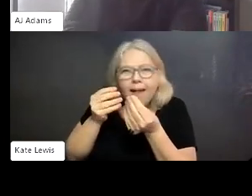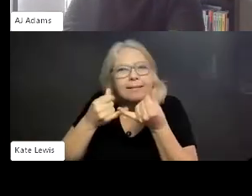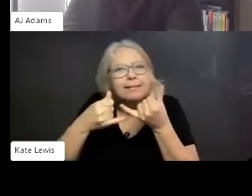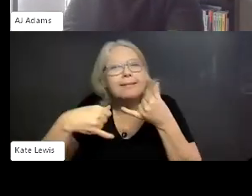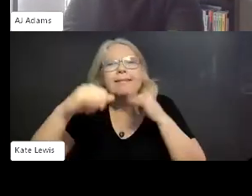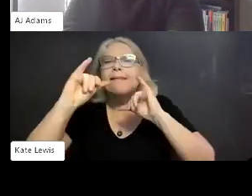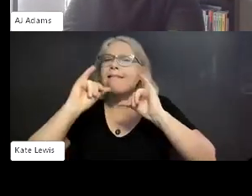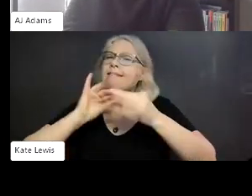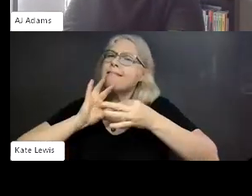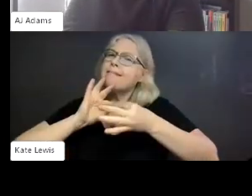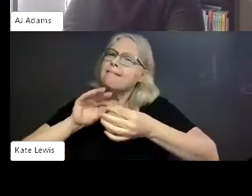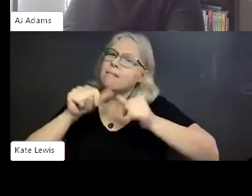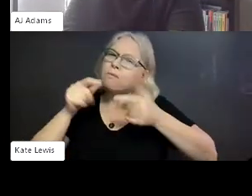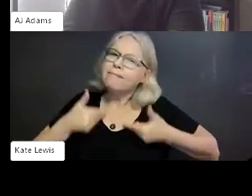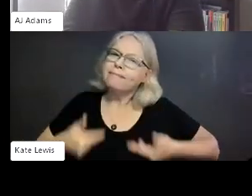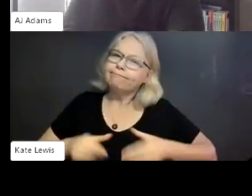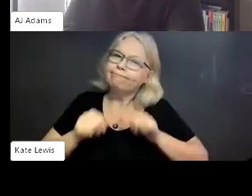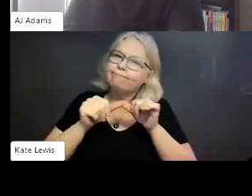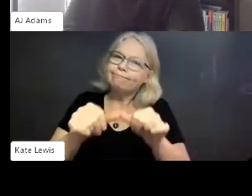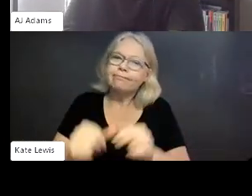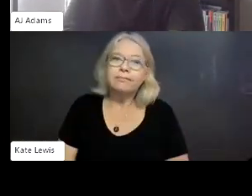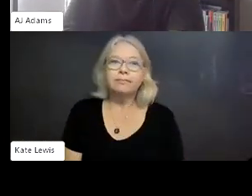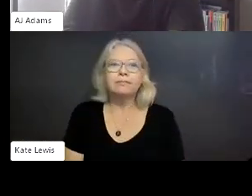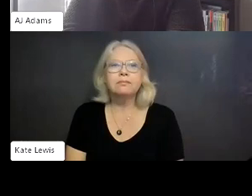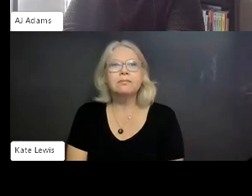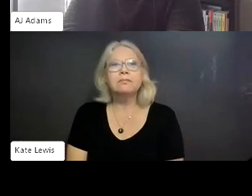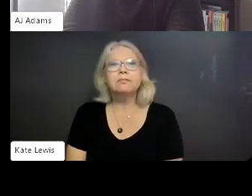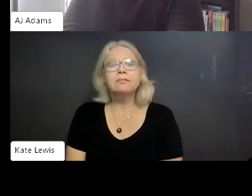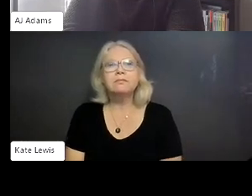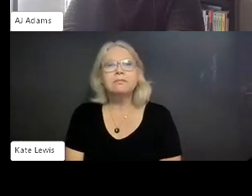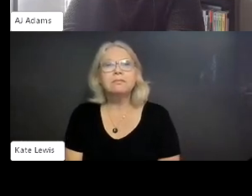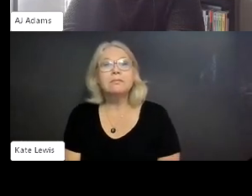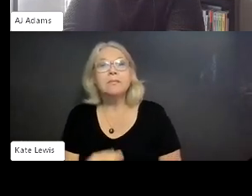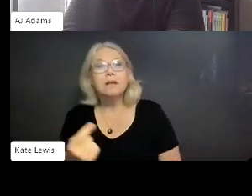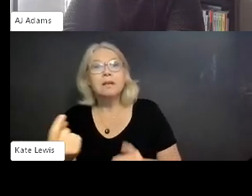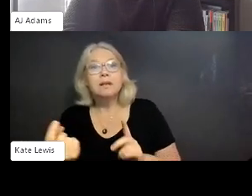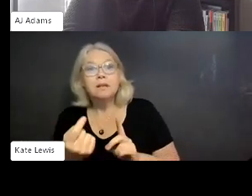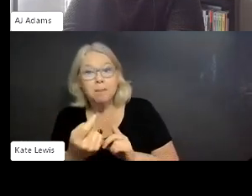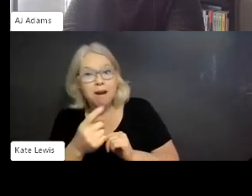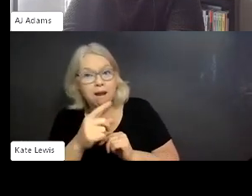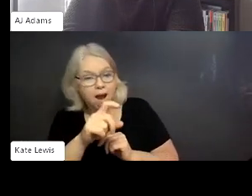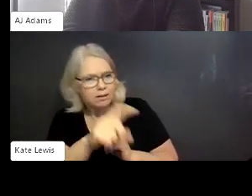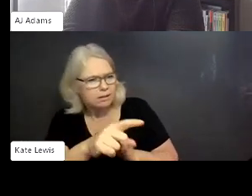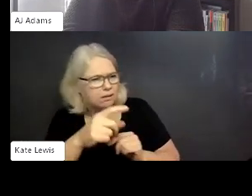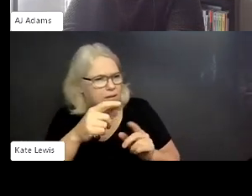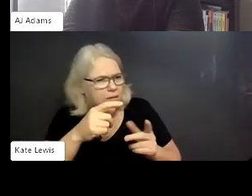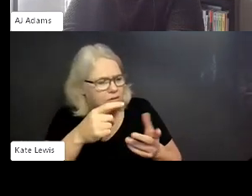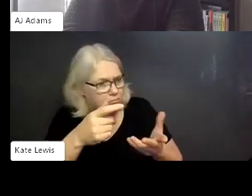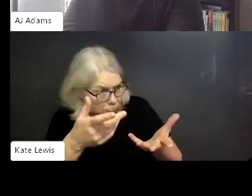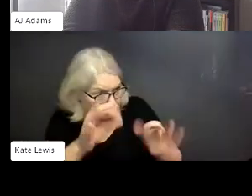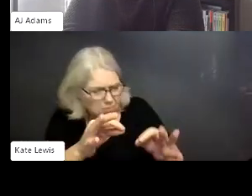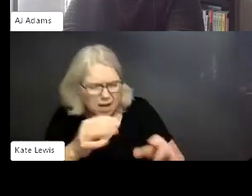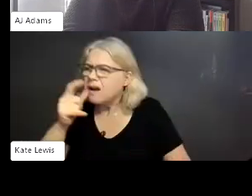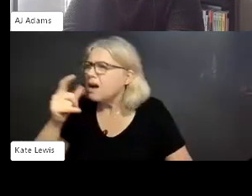How are you doing today? Where am I? This is the third time you've forgotten to give her dosage. It's unacceptable.